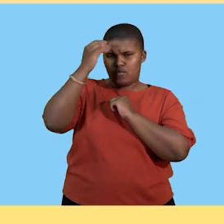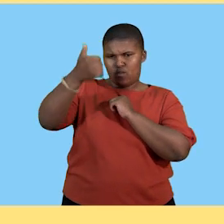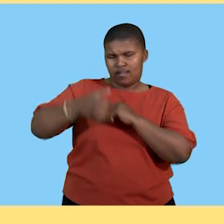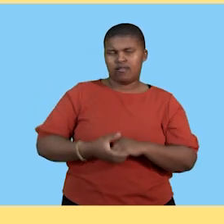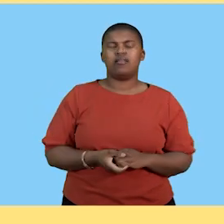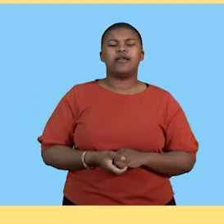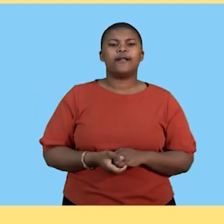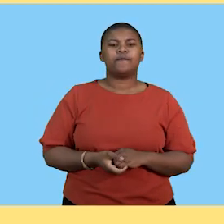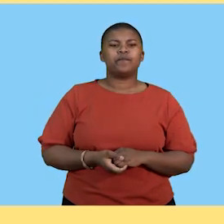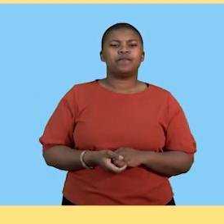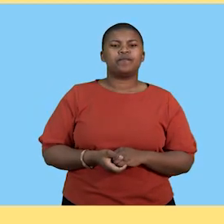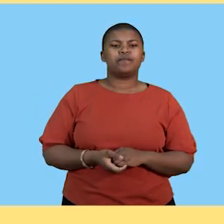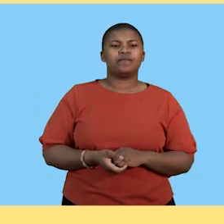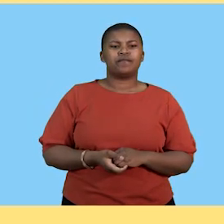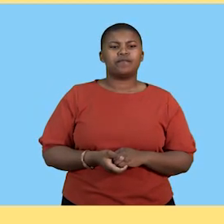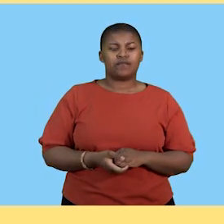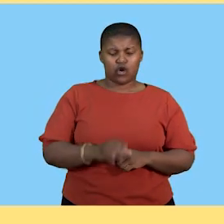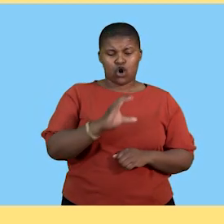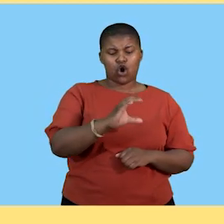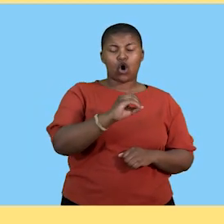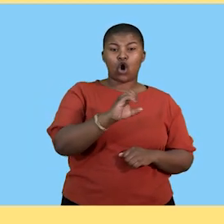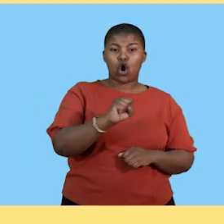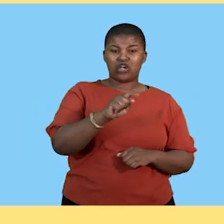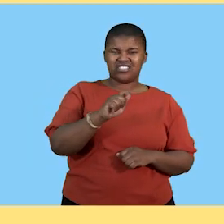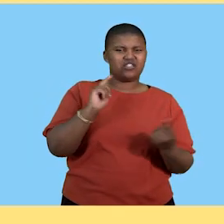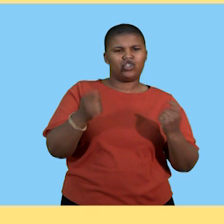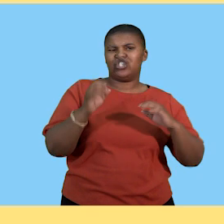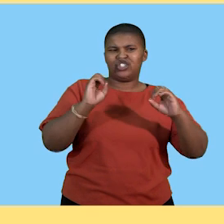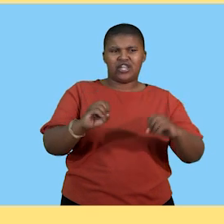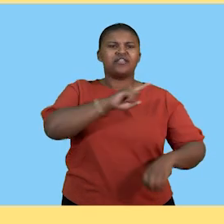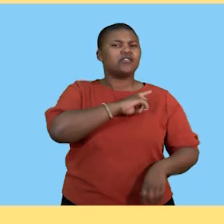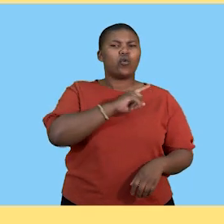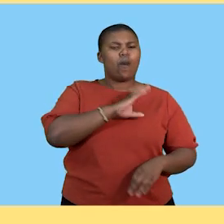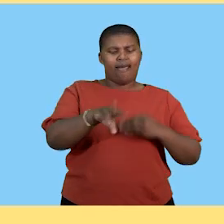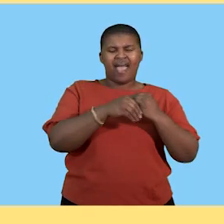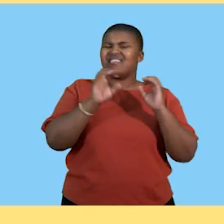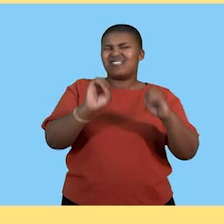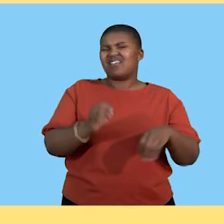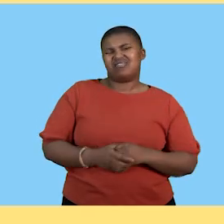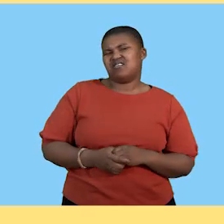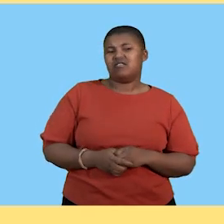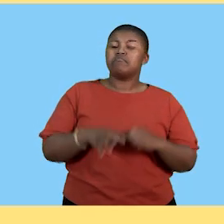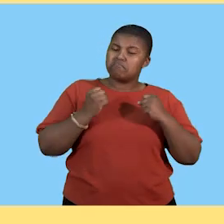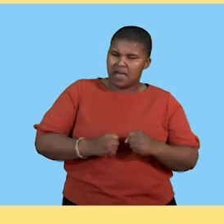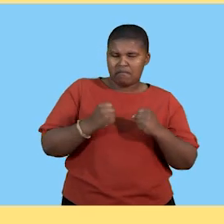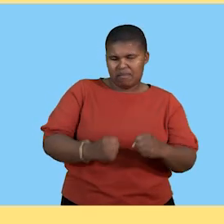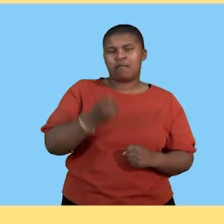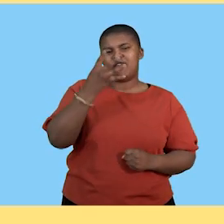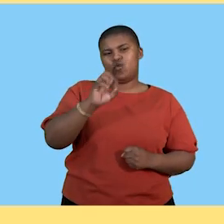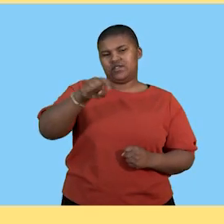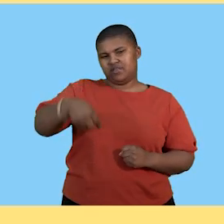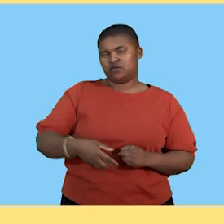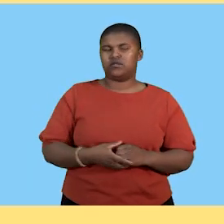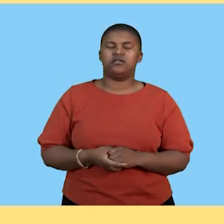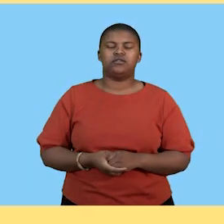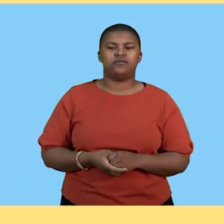2,400. I'll then come to the end. My cost will not change because there is no addition. So my cost will